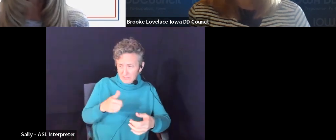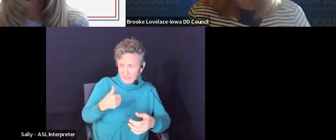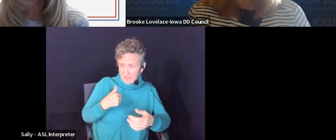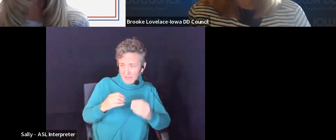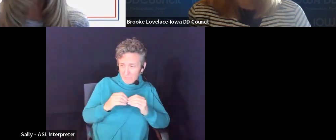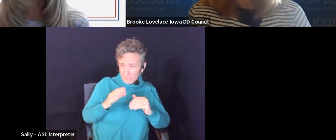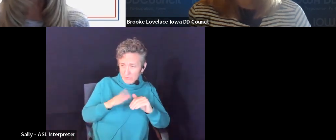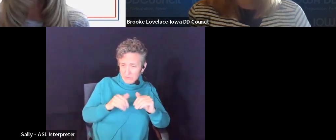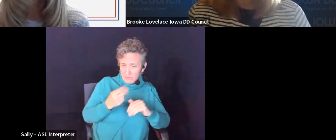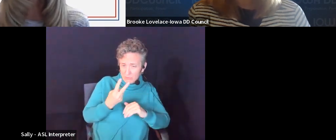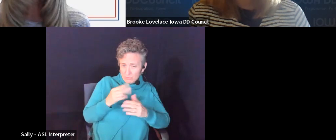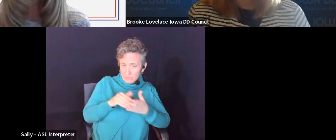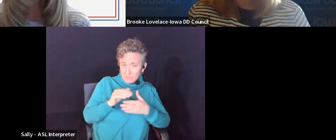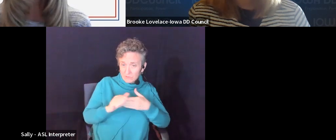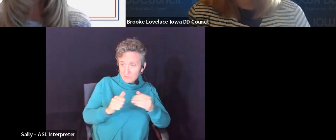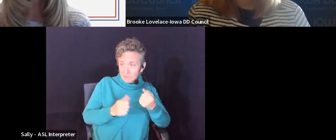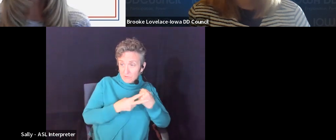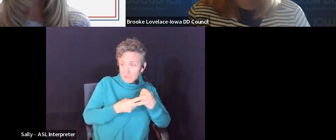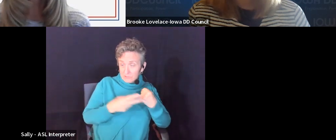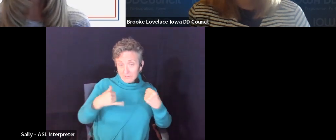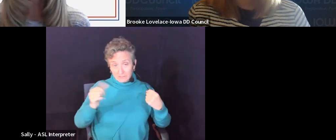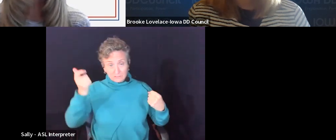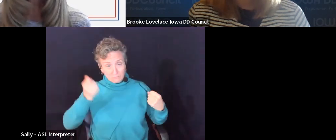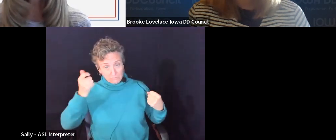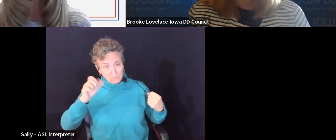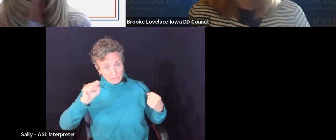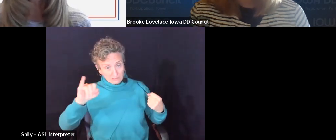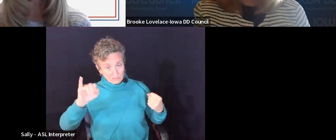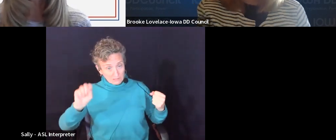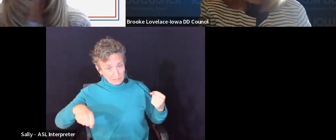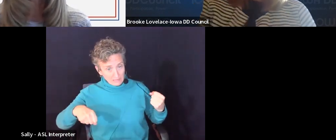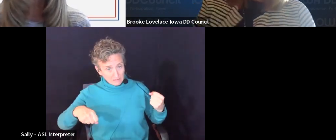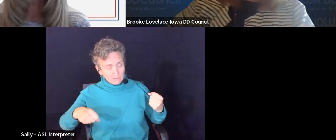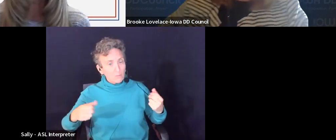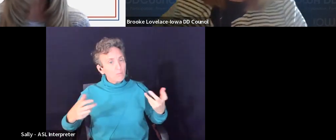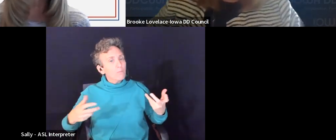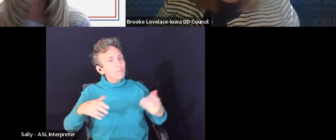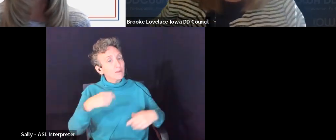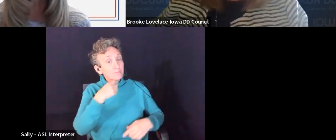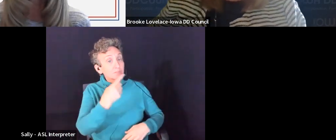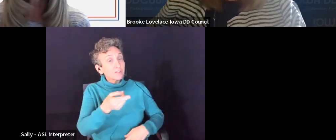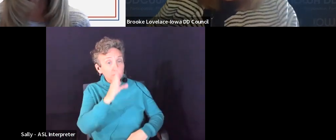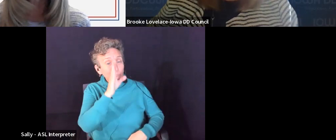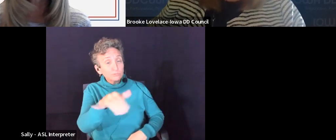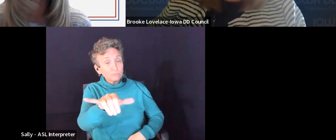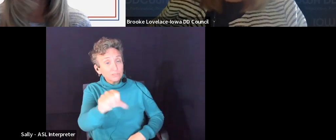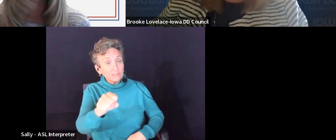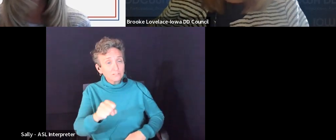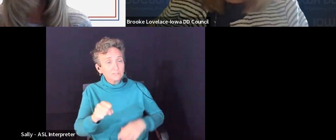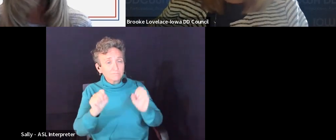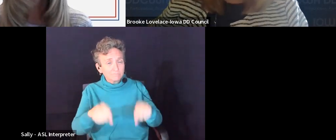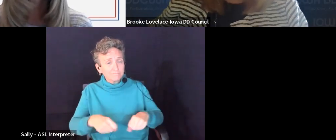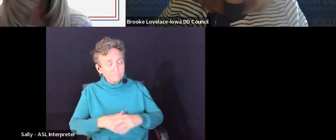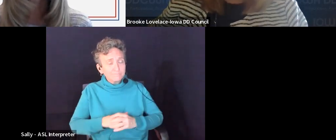than $2,000 and still get my SSI benefits? And I'm here today to tell you, yes, that is